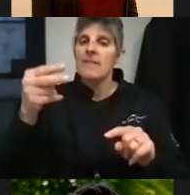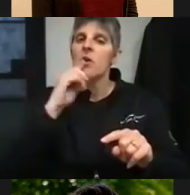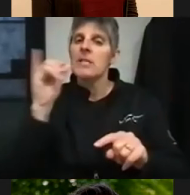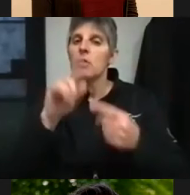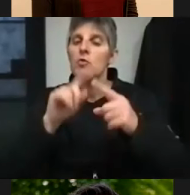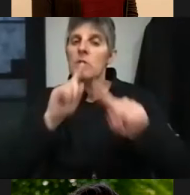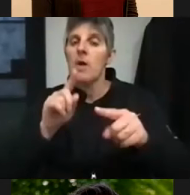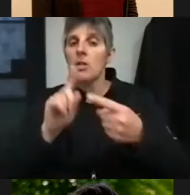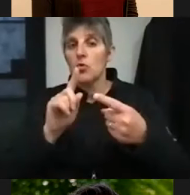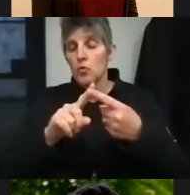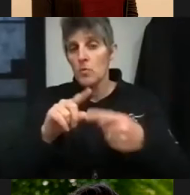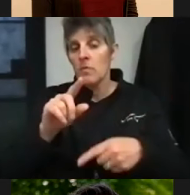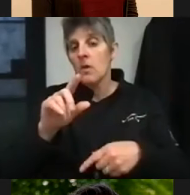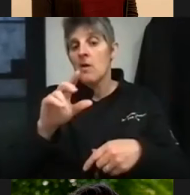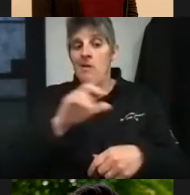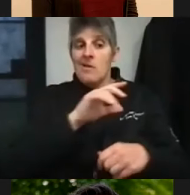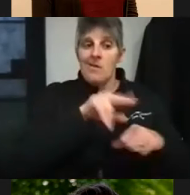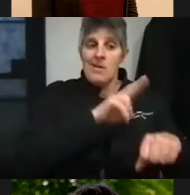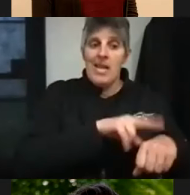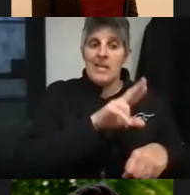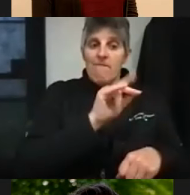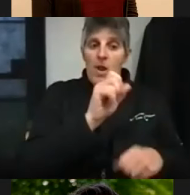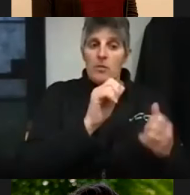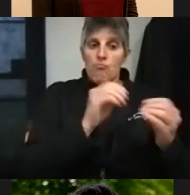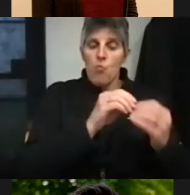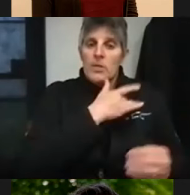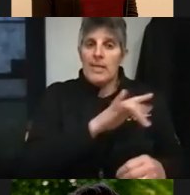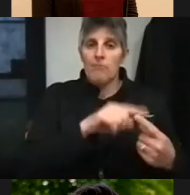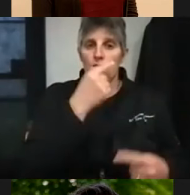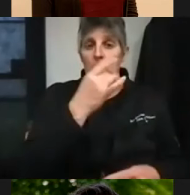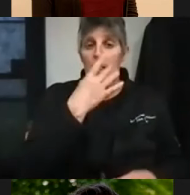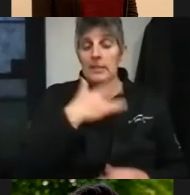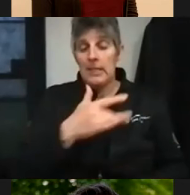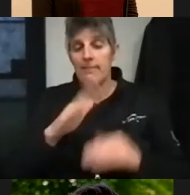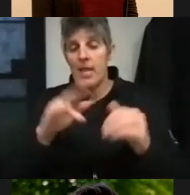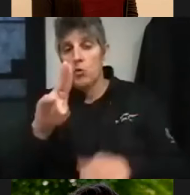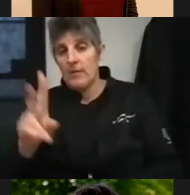to native rods, because native rods are more sensitive to the green light than UV light.